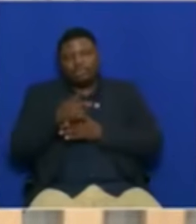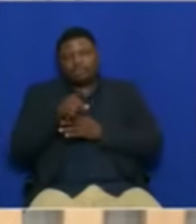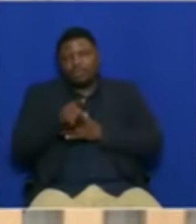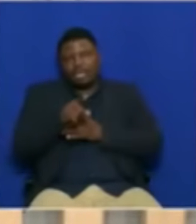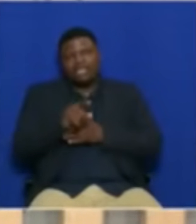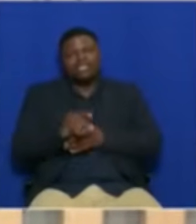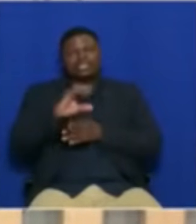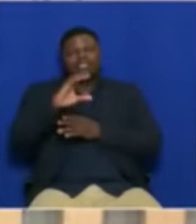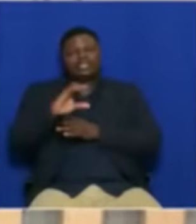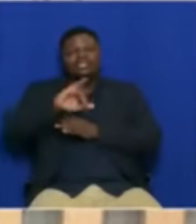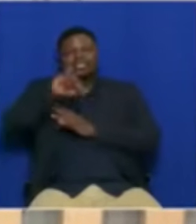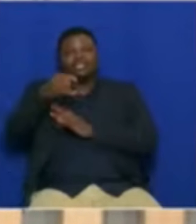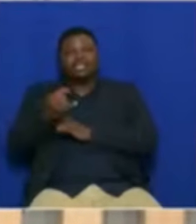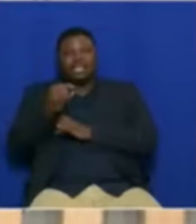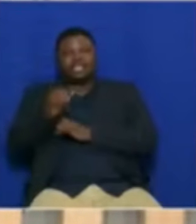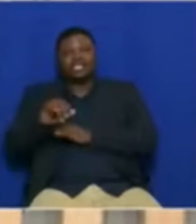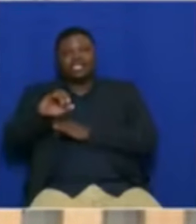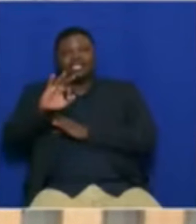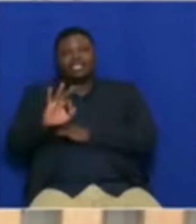370.12,